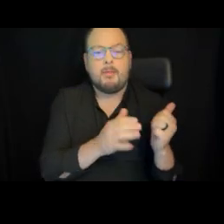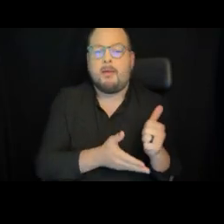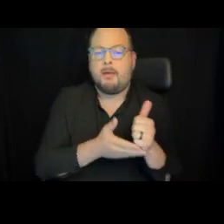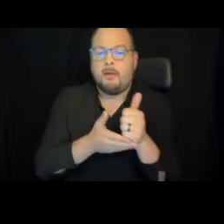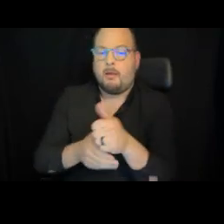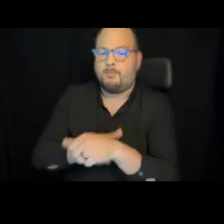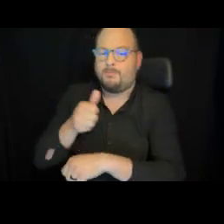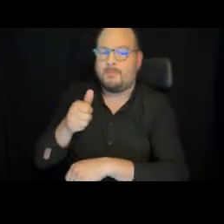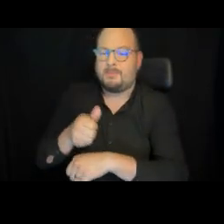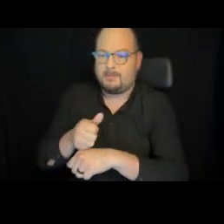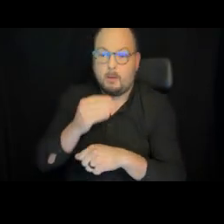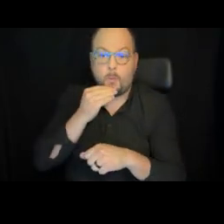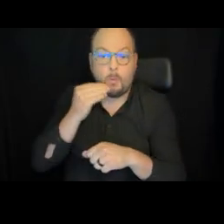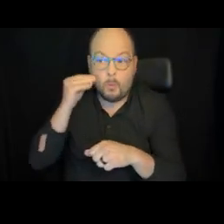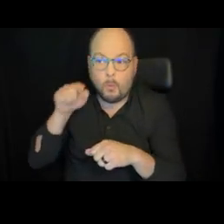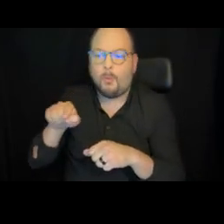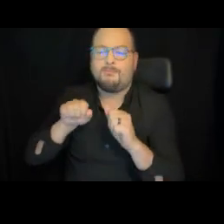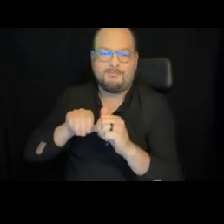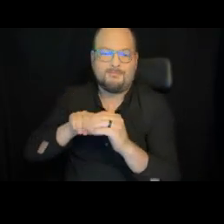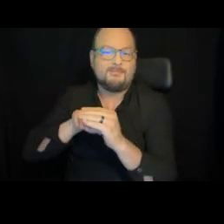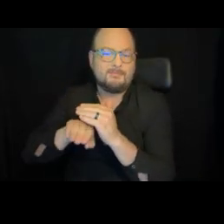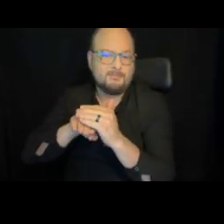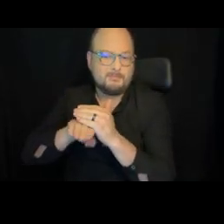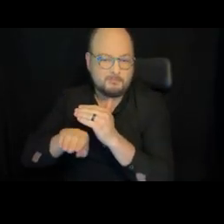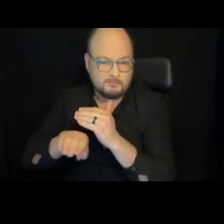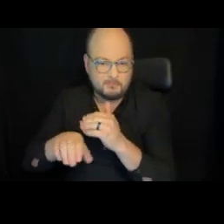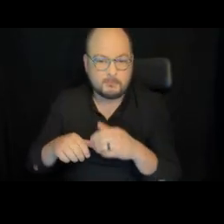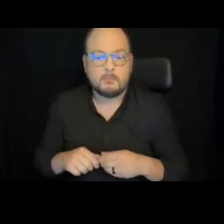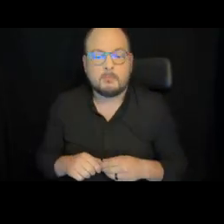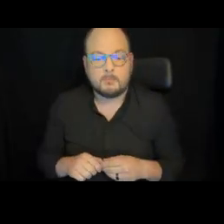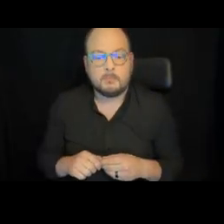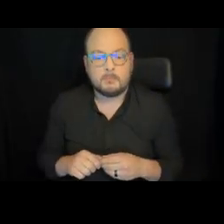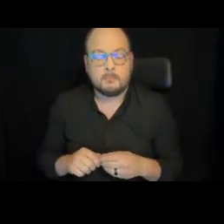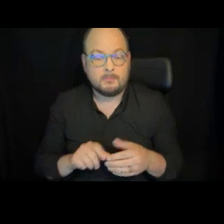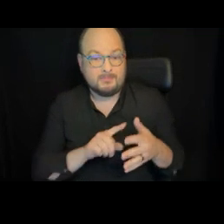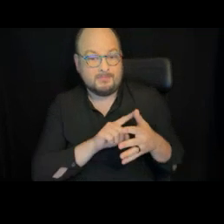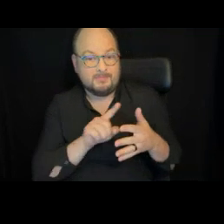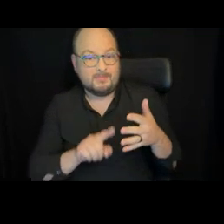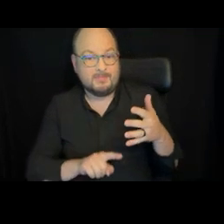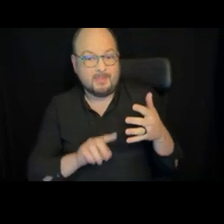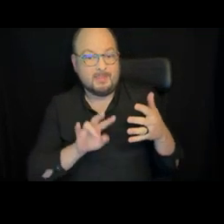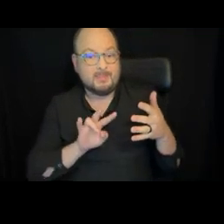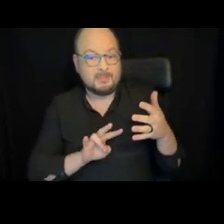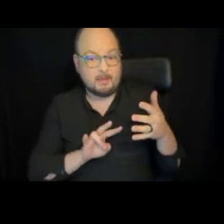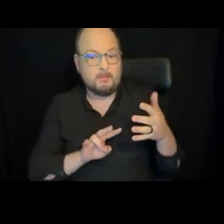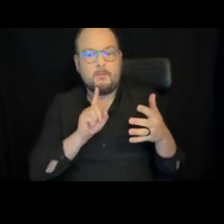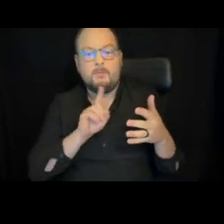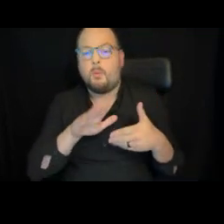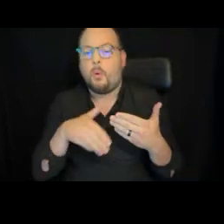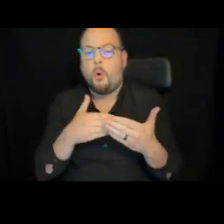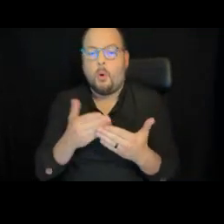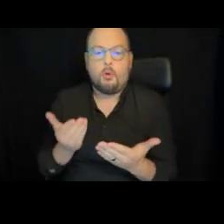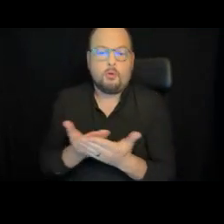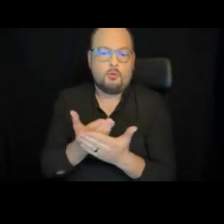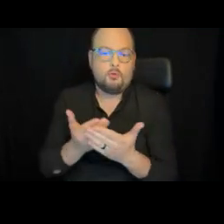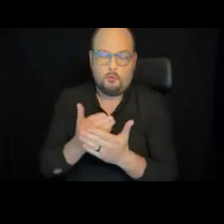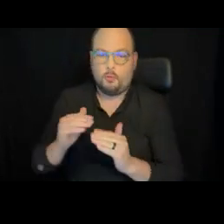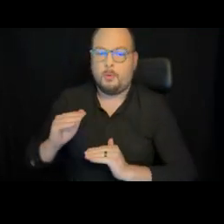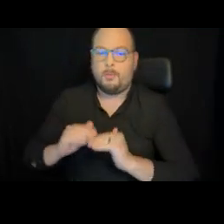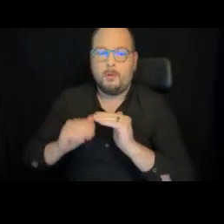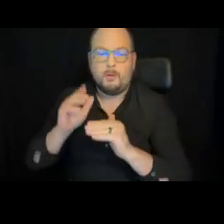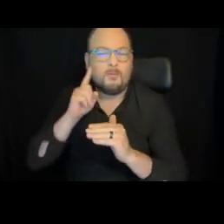accessible homes. This recipe applies to all new multifamily buildings with